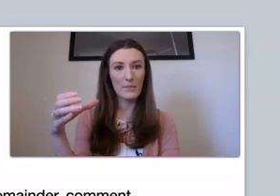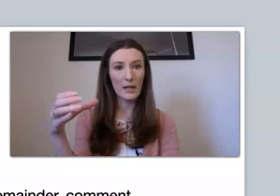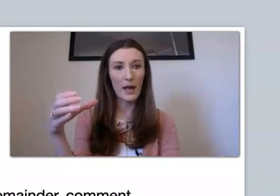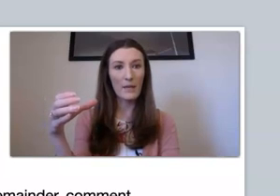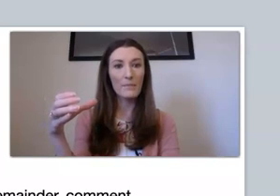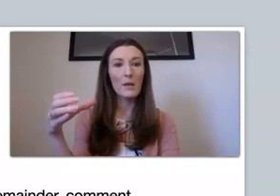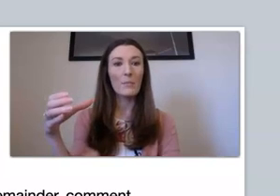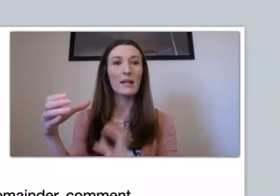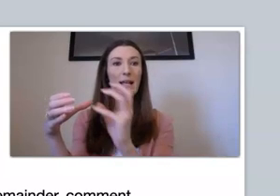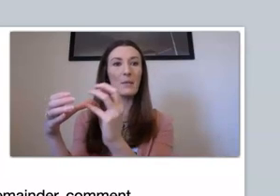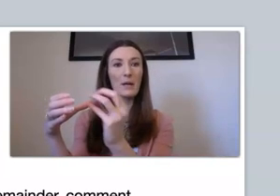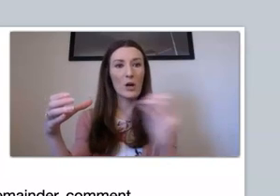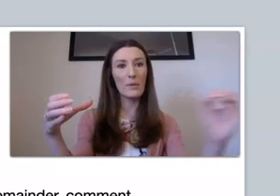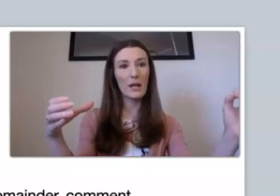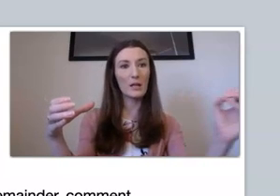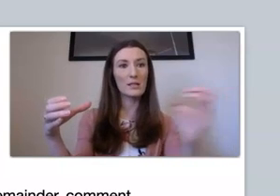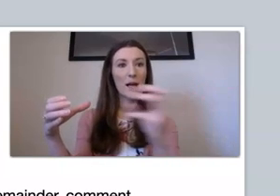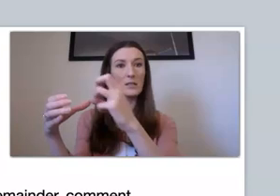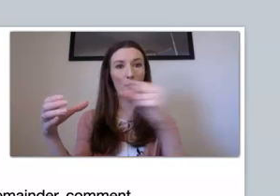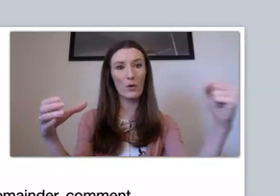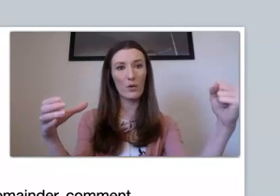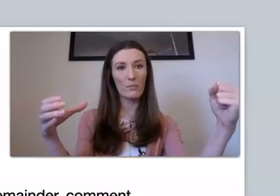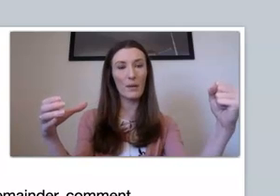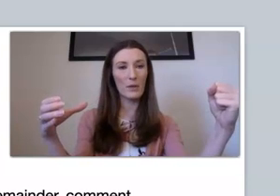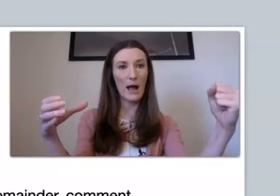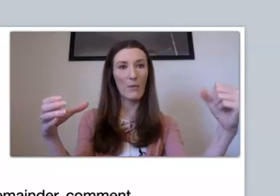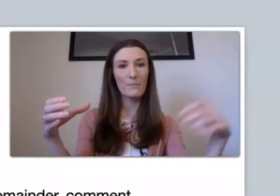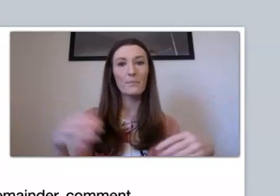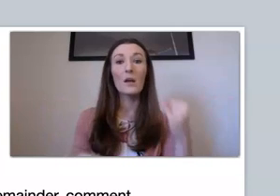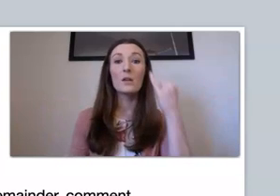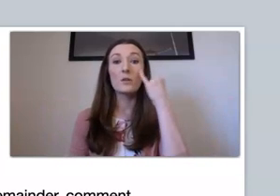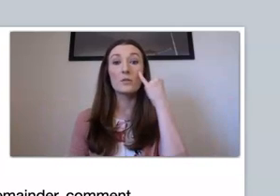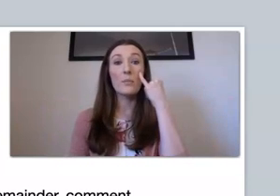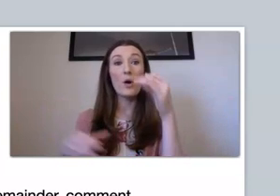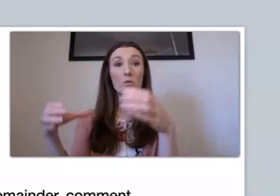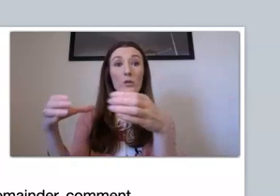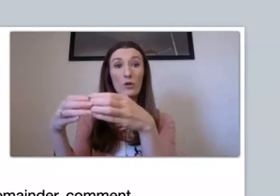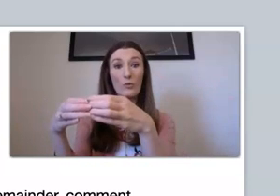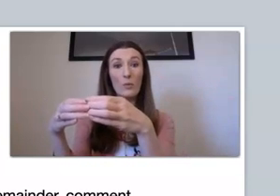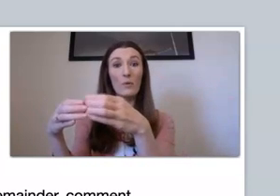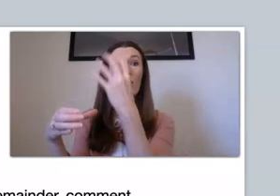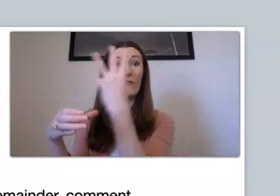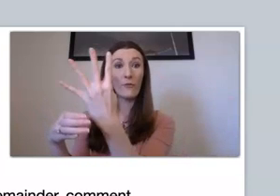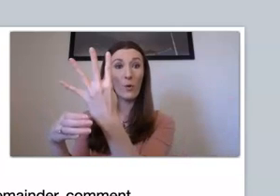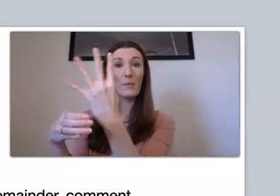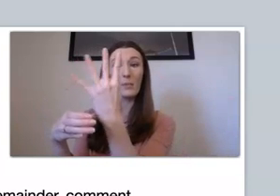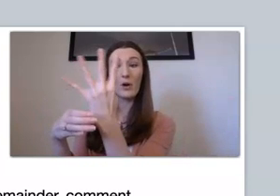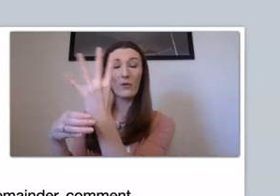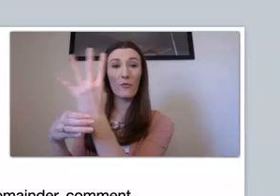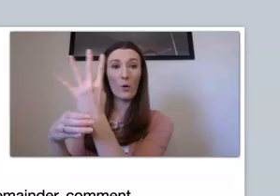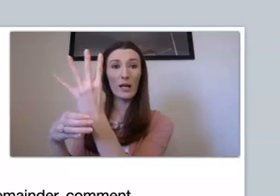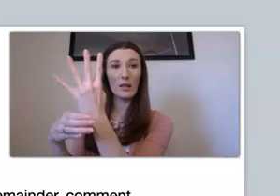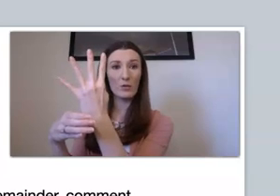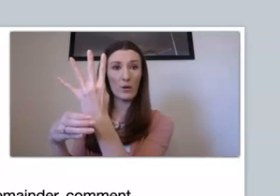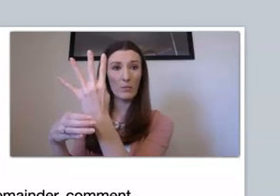side. Okay, because I need my dominant side to pull people out. So suppose group 4. I'm going to put